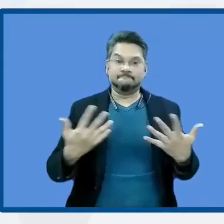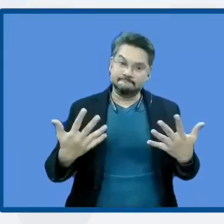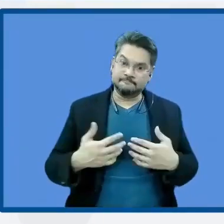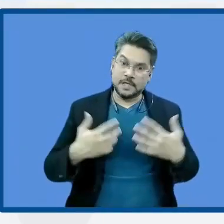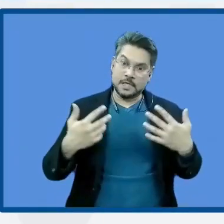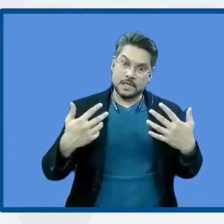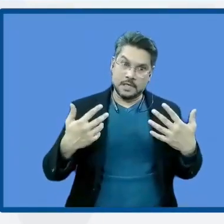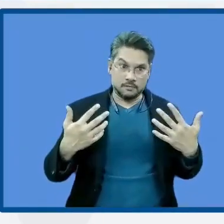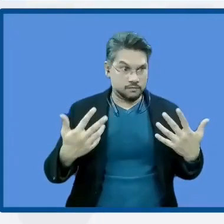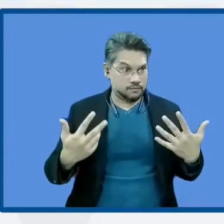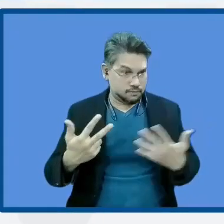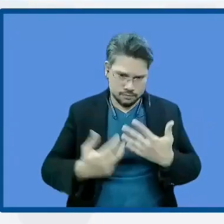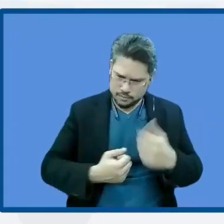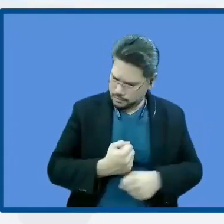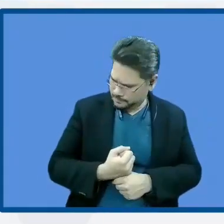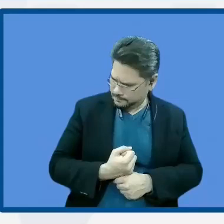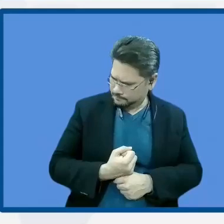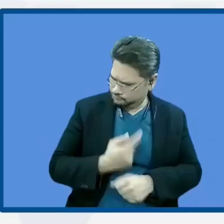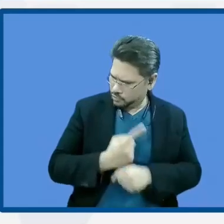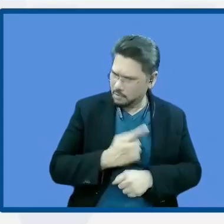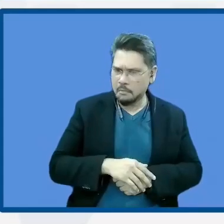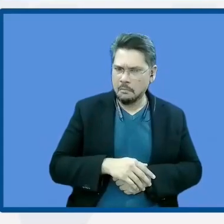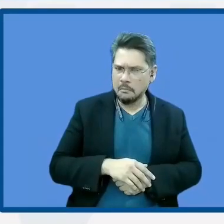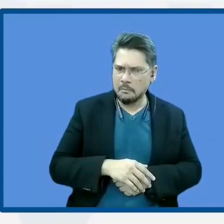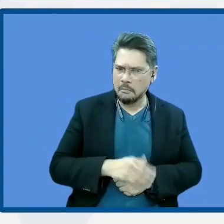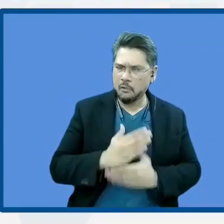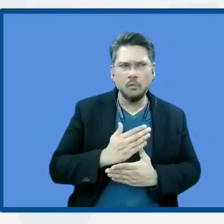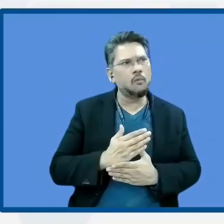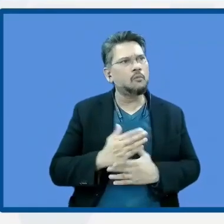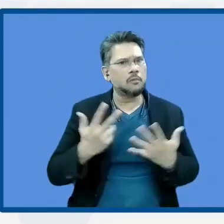years, of which the first